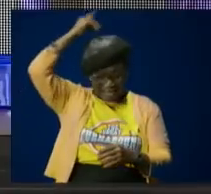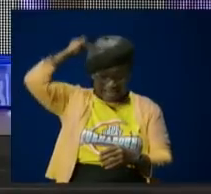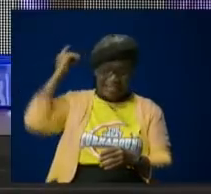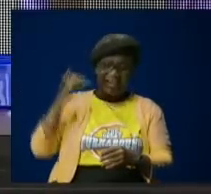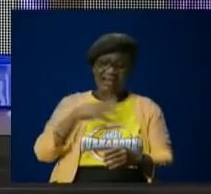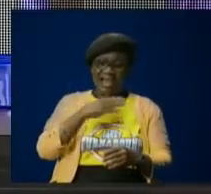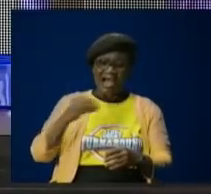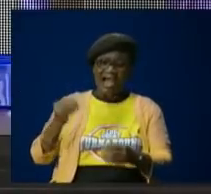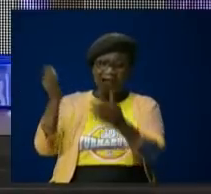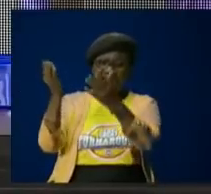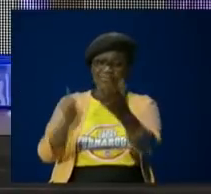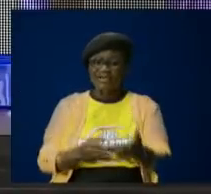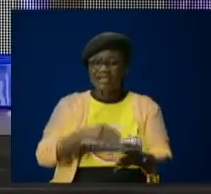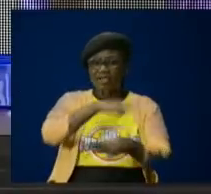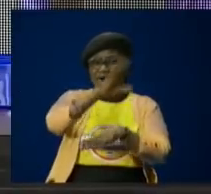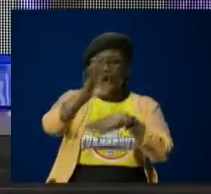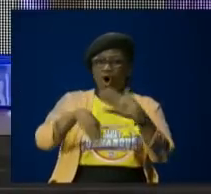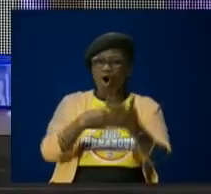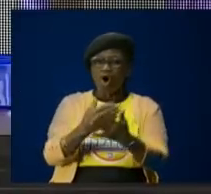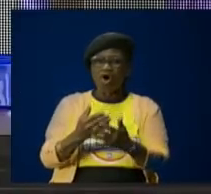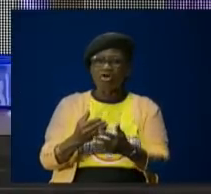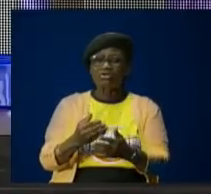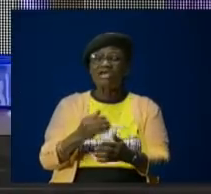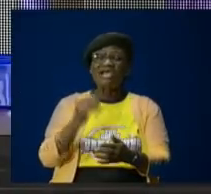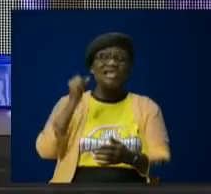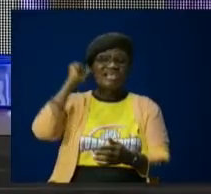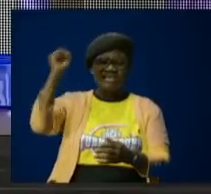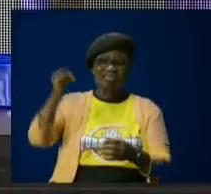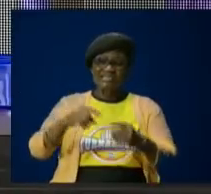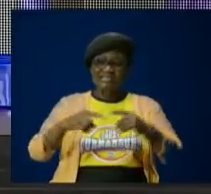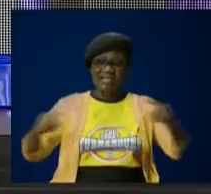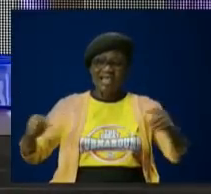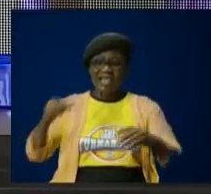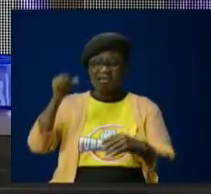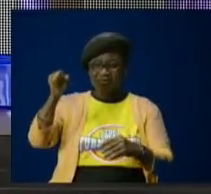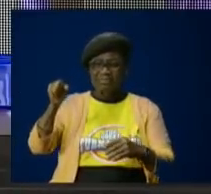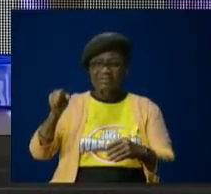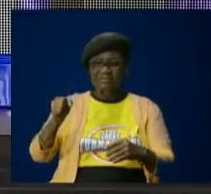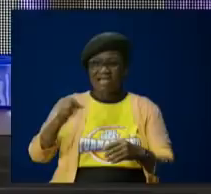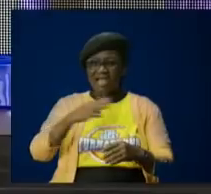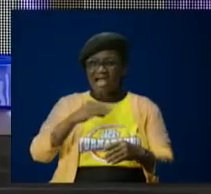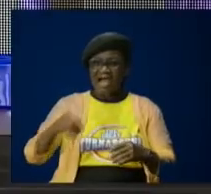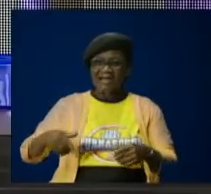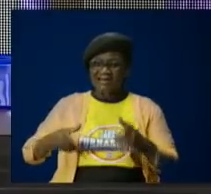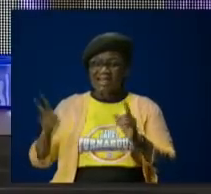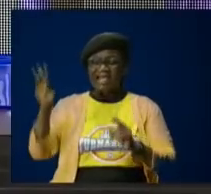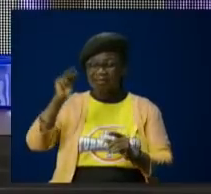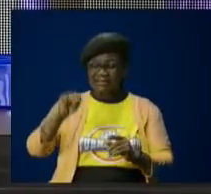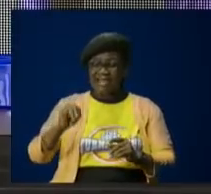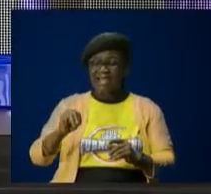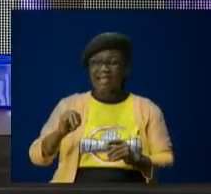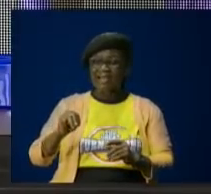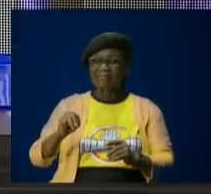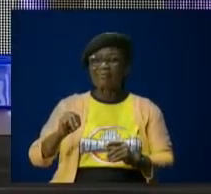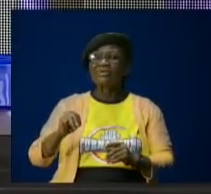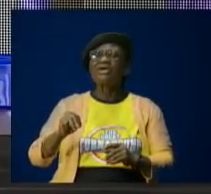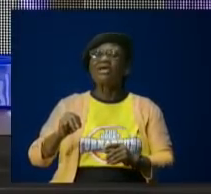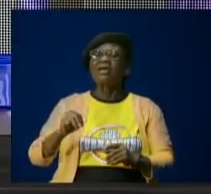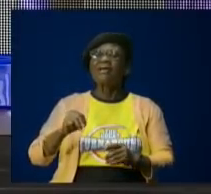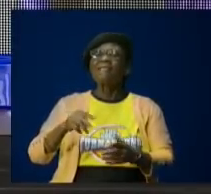and bring all his enemies and let them pay a visit to the den of lions.